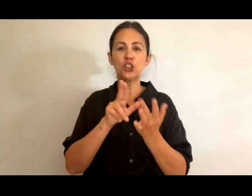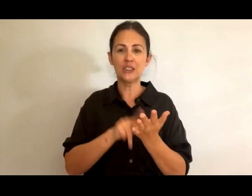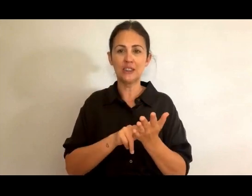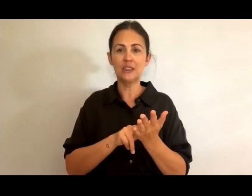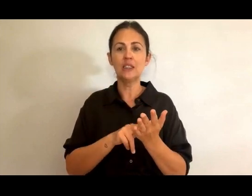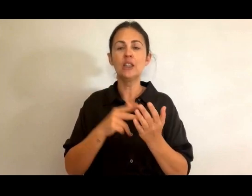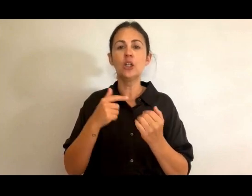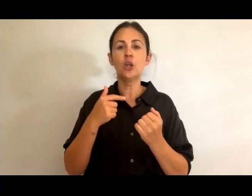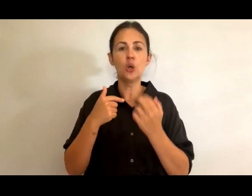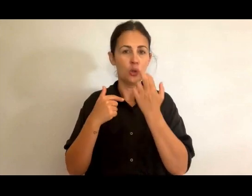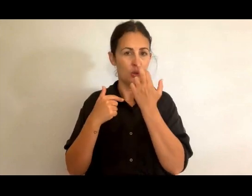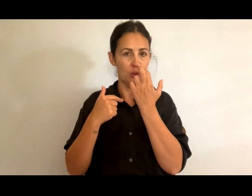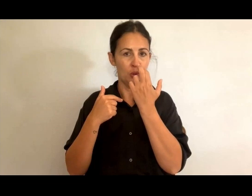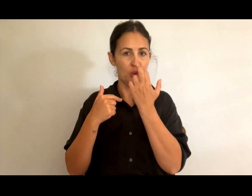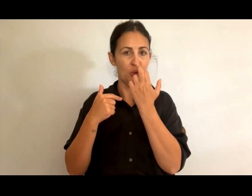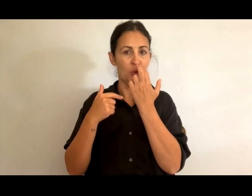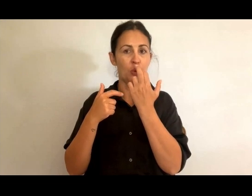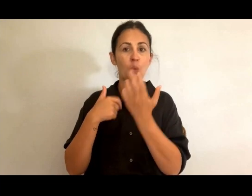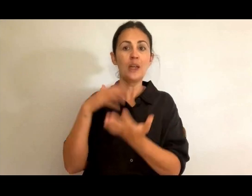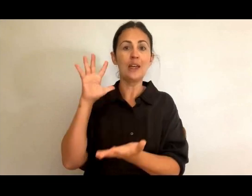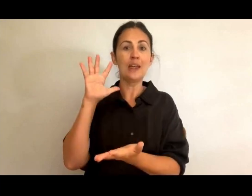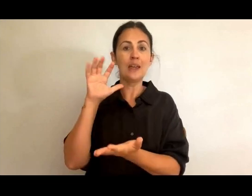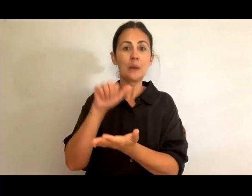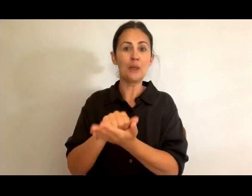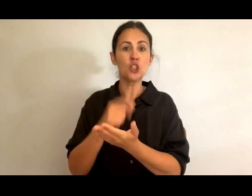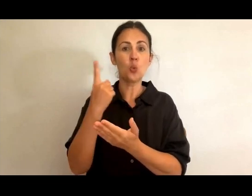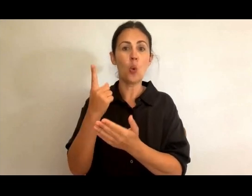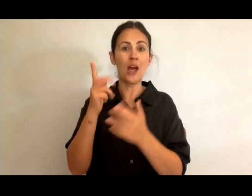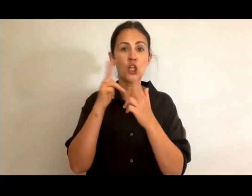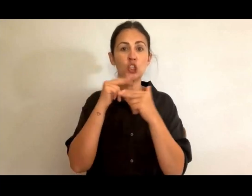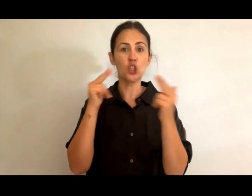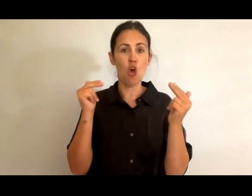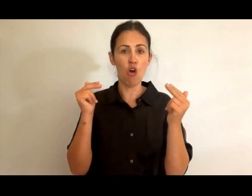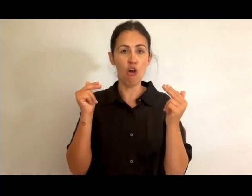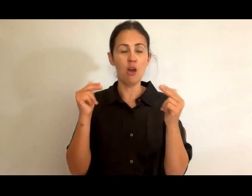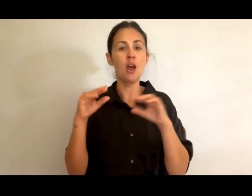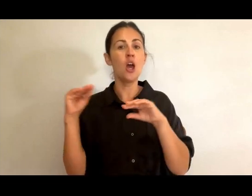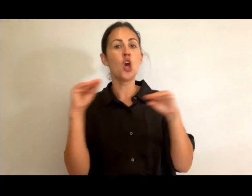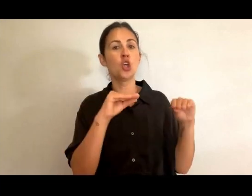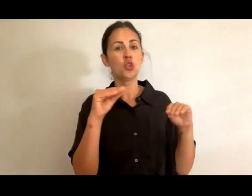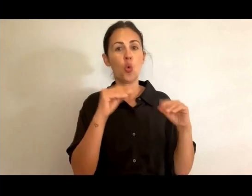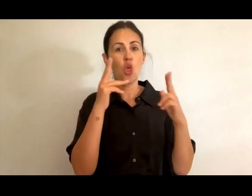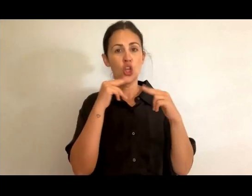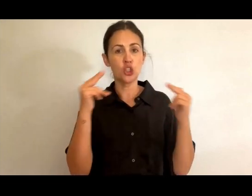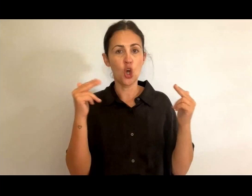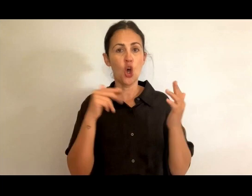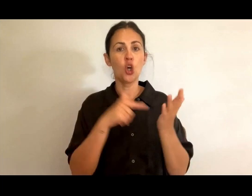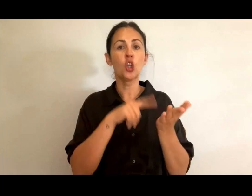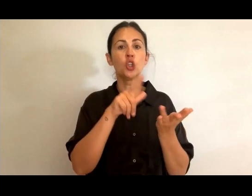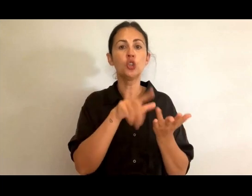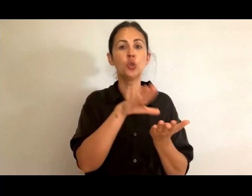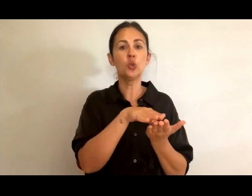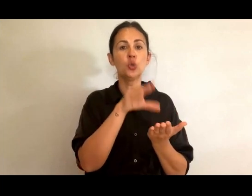commissioned a waiata, a song that was taught to students and staff in the space rather than having a catalogue essay, and the waiata related to the content of the